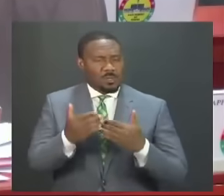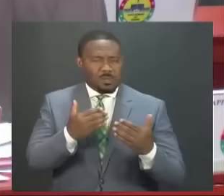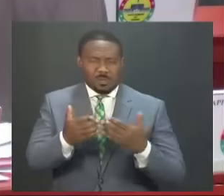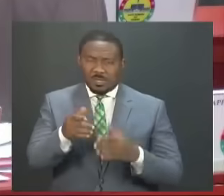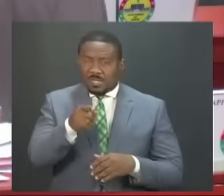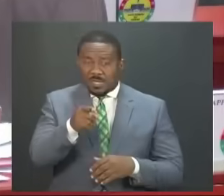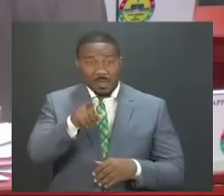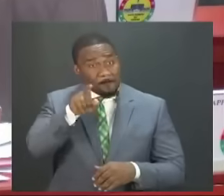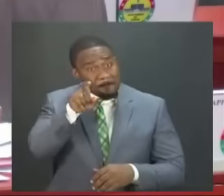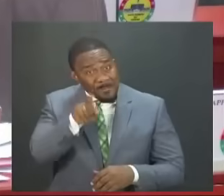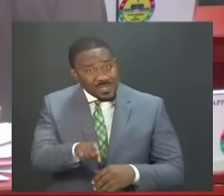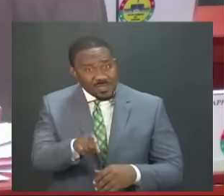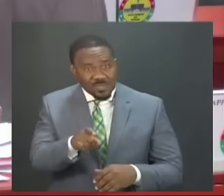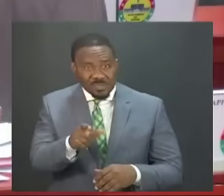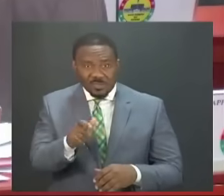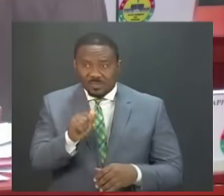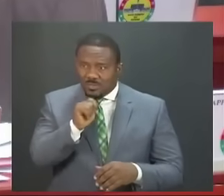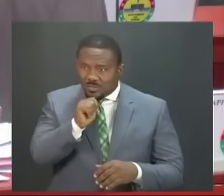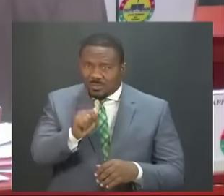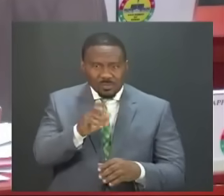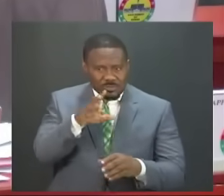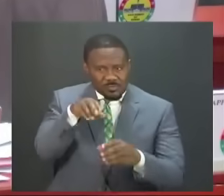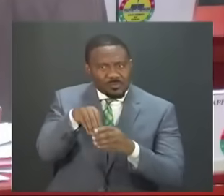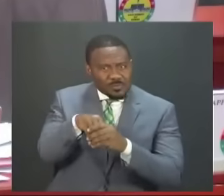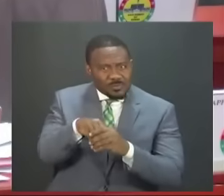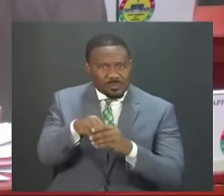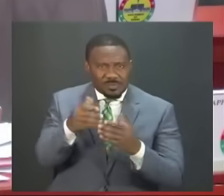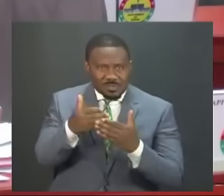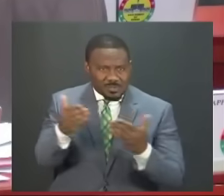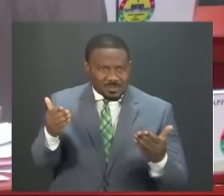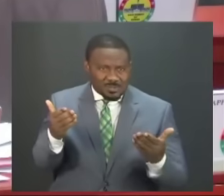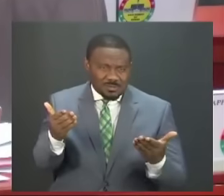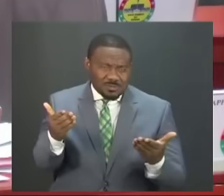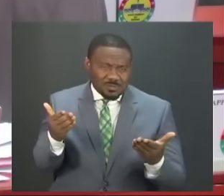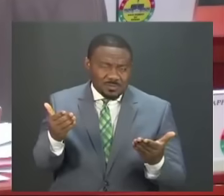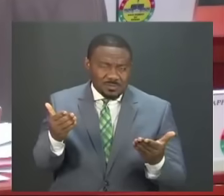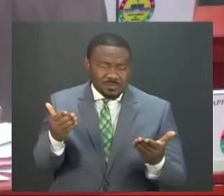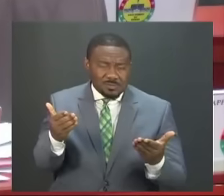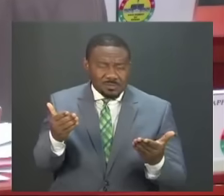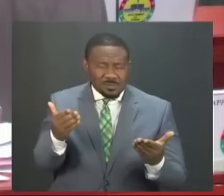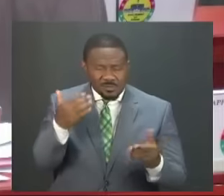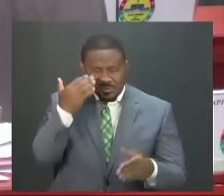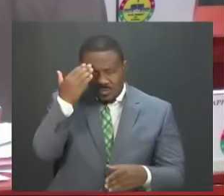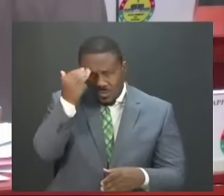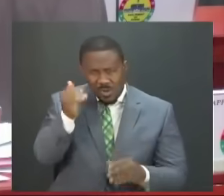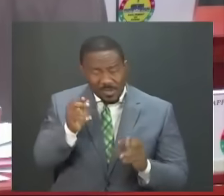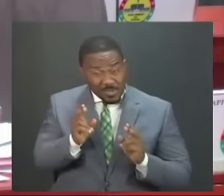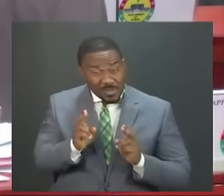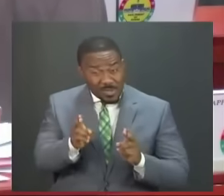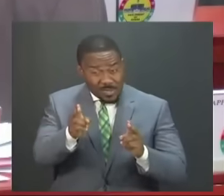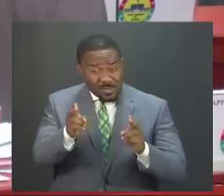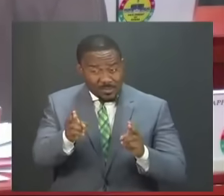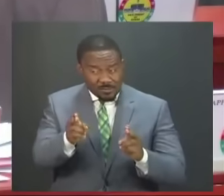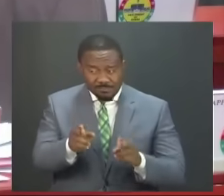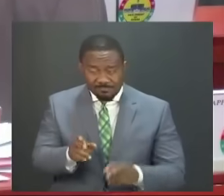parties in substantive litigation. Why the hurry? End quote. That is Ayariga.